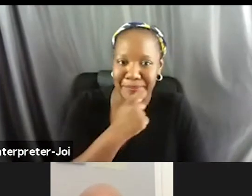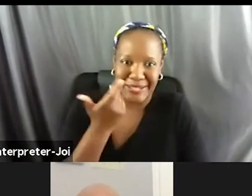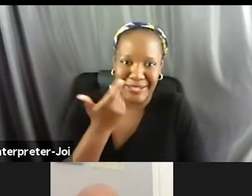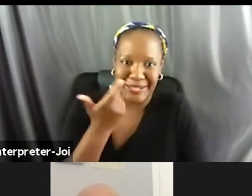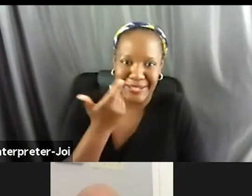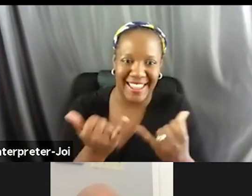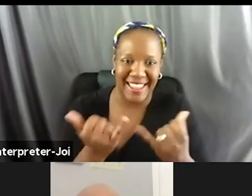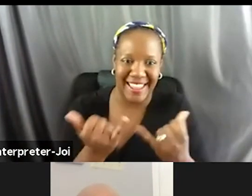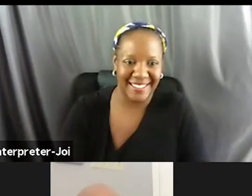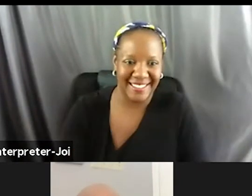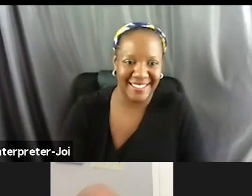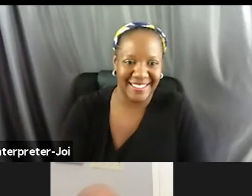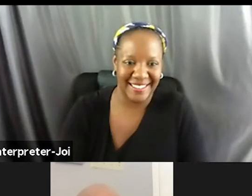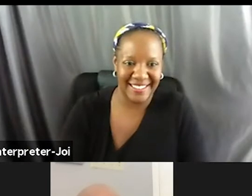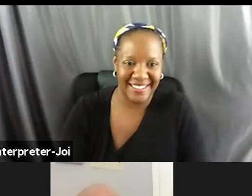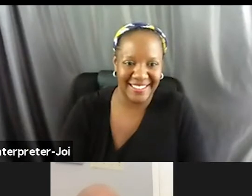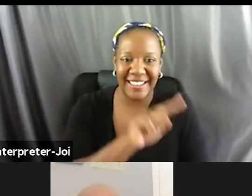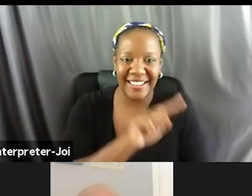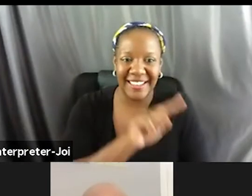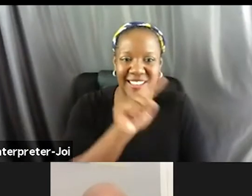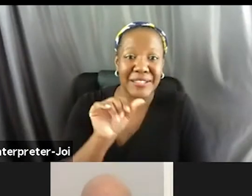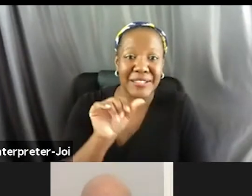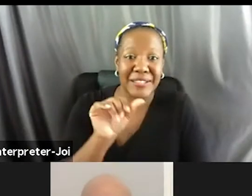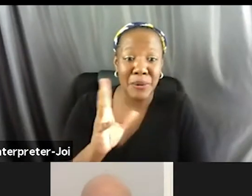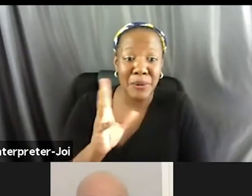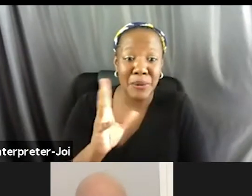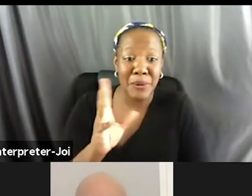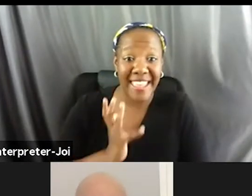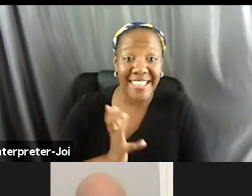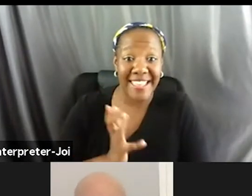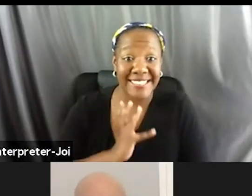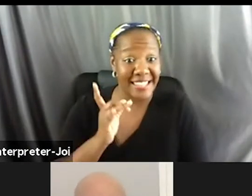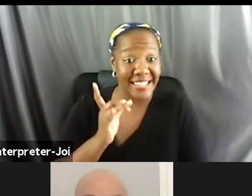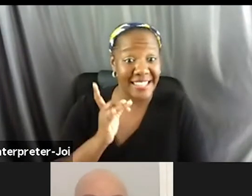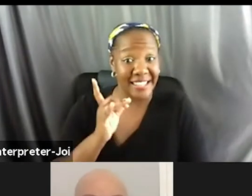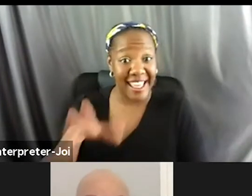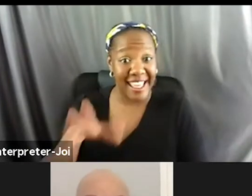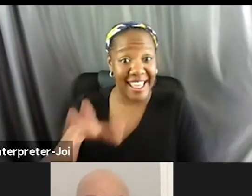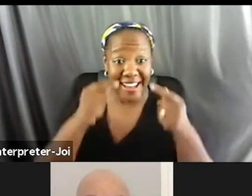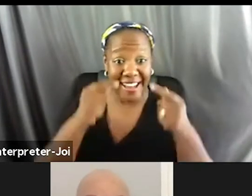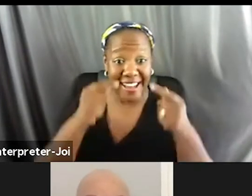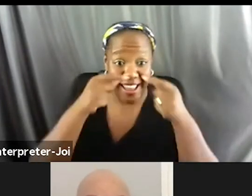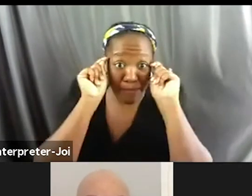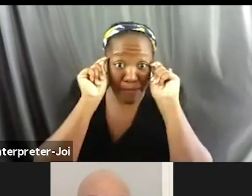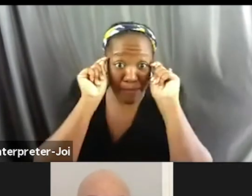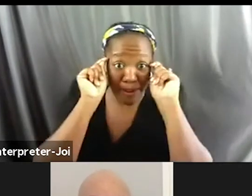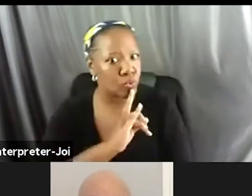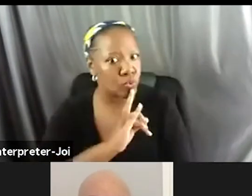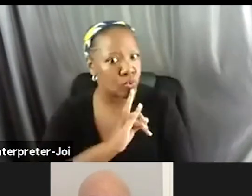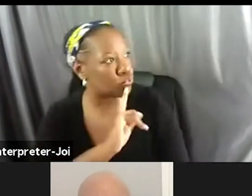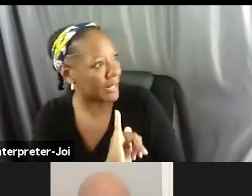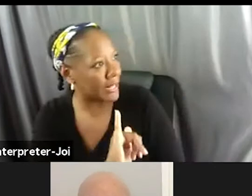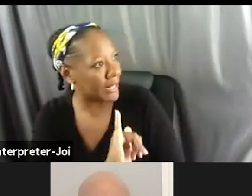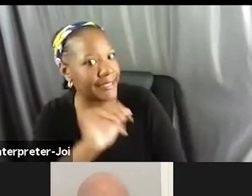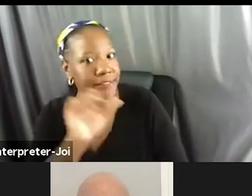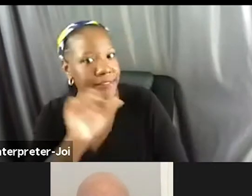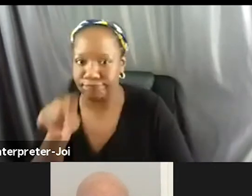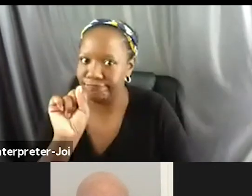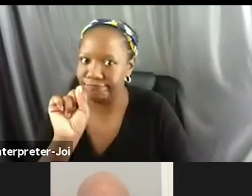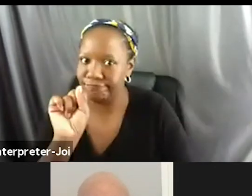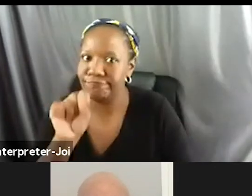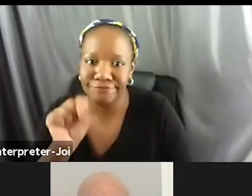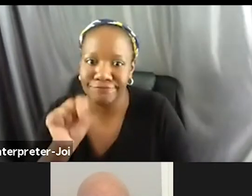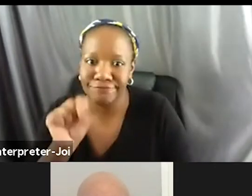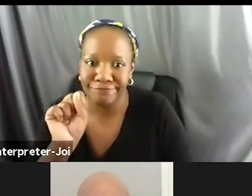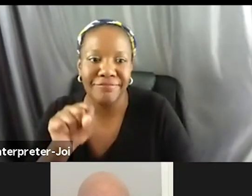Just so you know, Zoom's little fancy thing can also give you eyebrows. So Really? yes, yeah. Granted, the